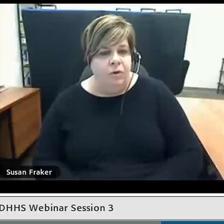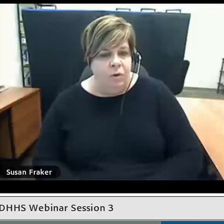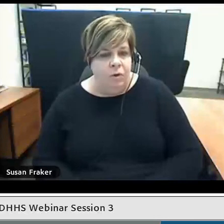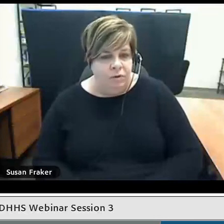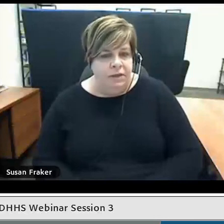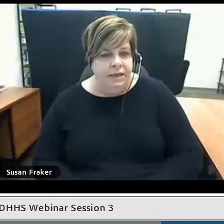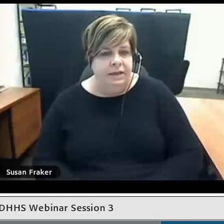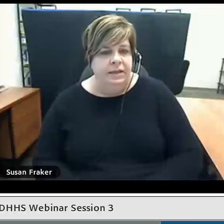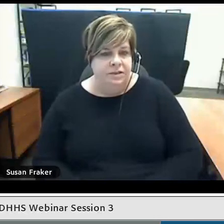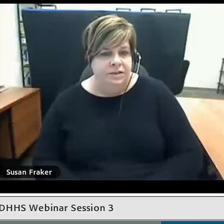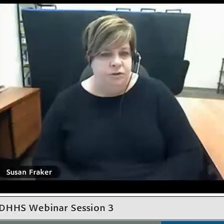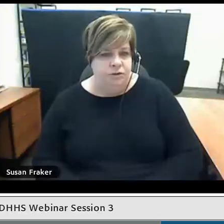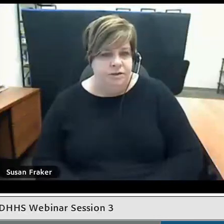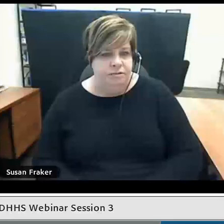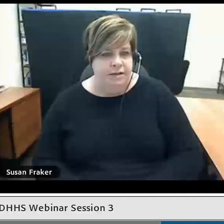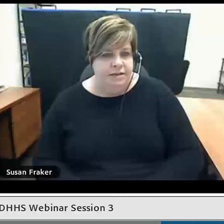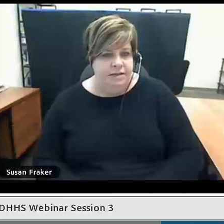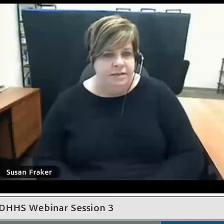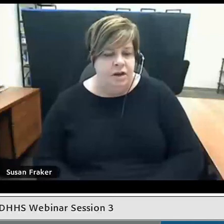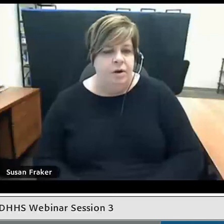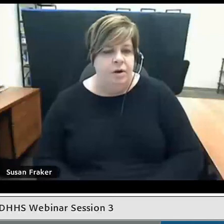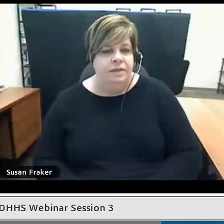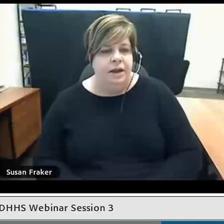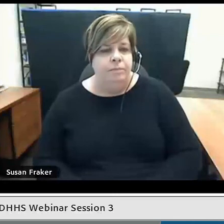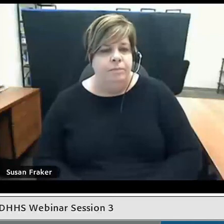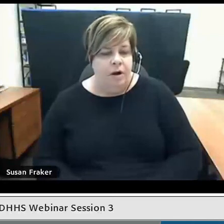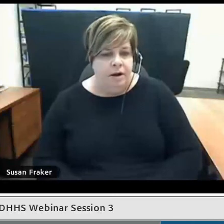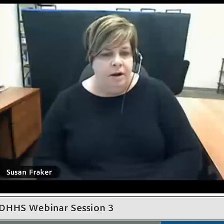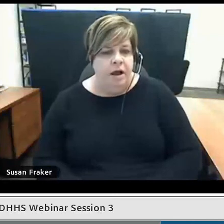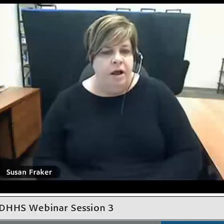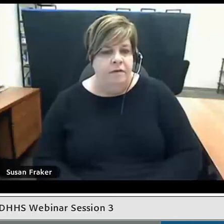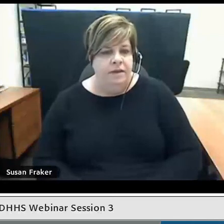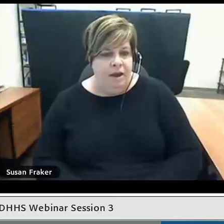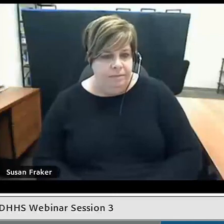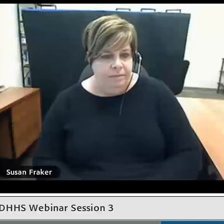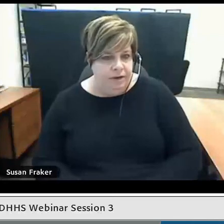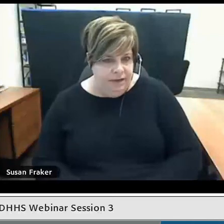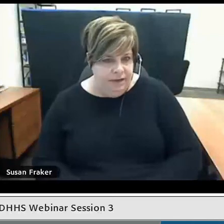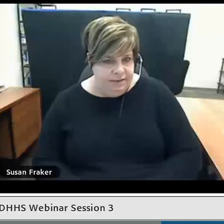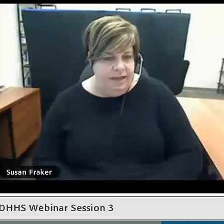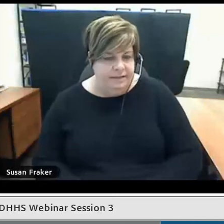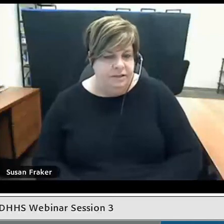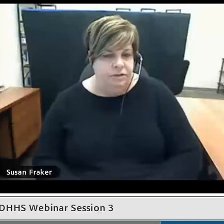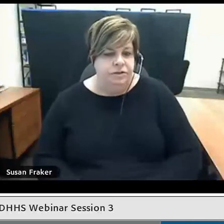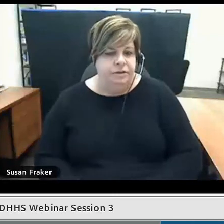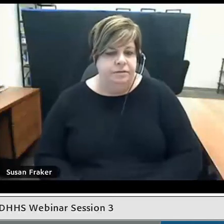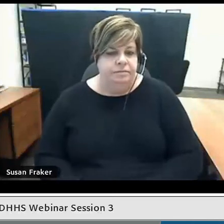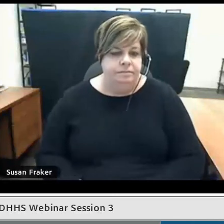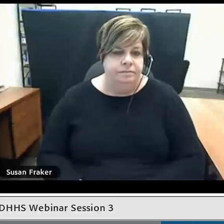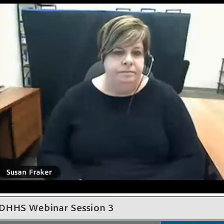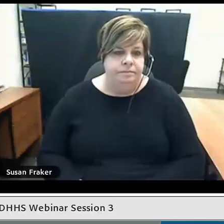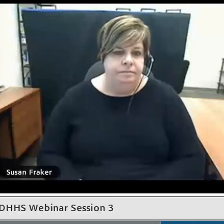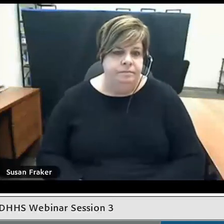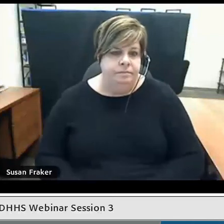their role in the situation being discussed, what their part of the accountability is in that